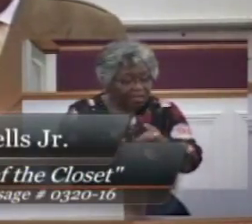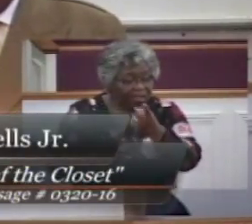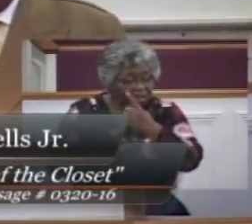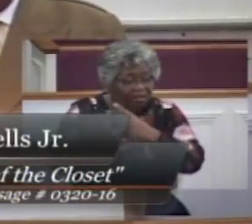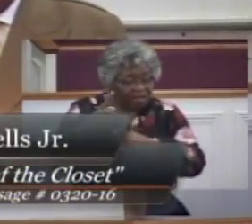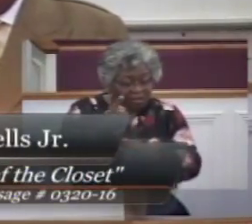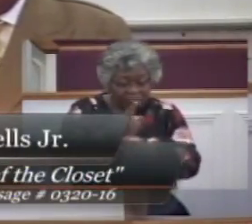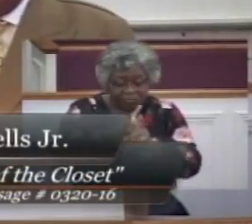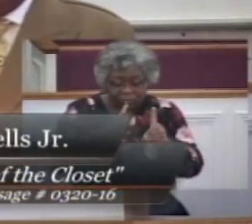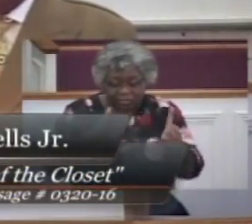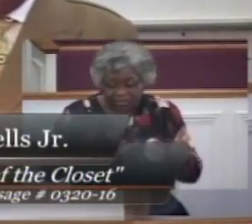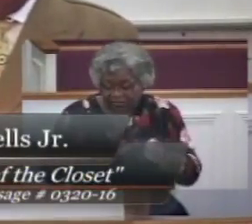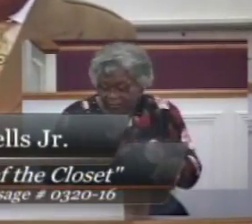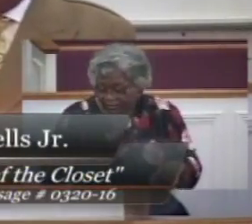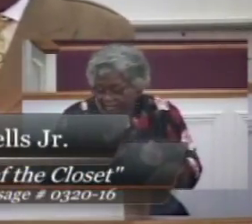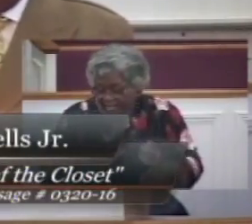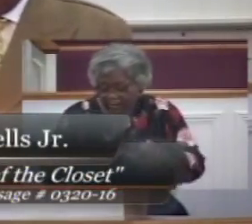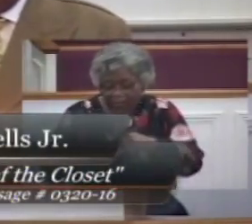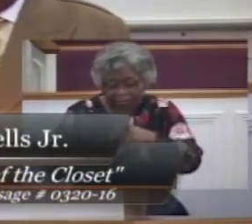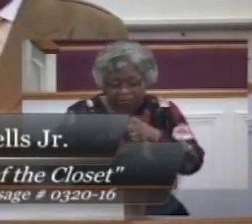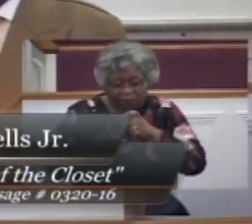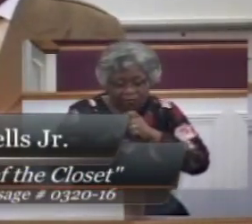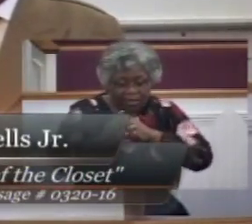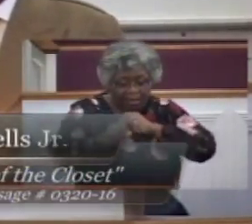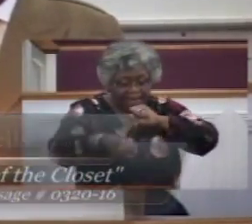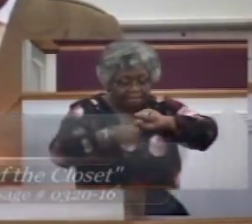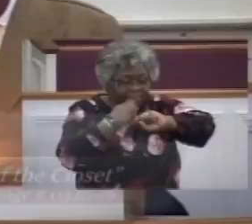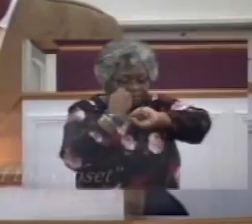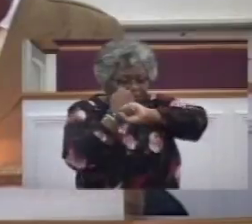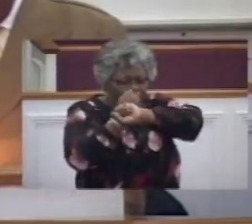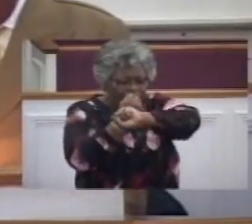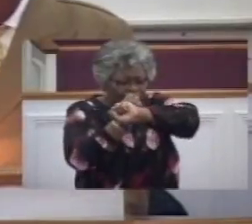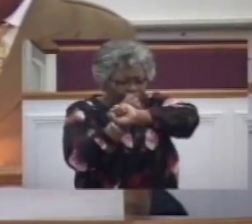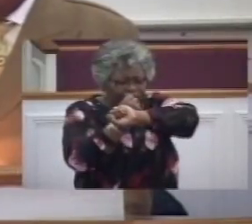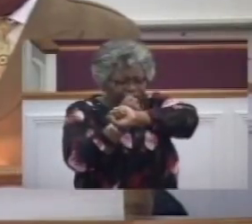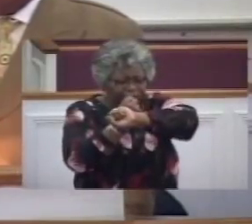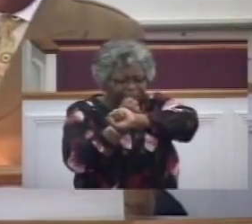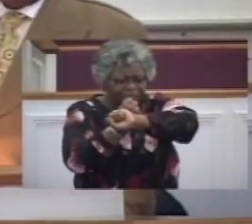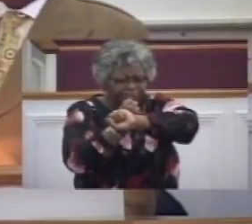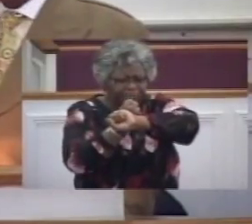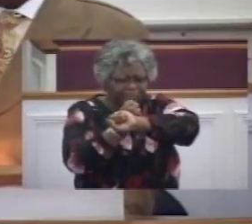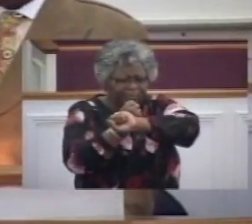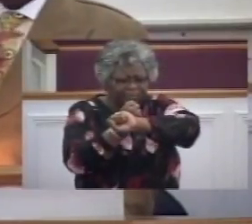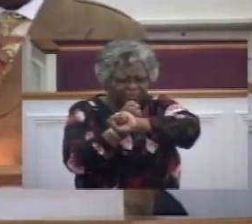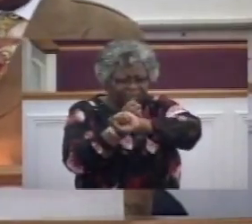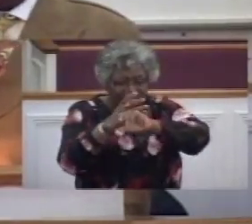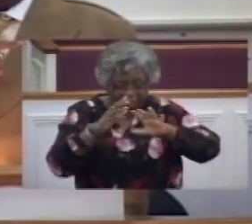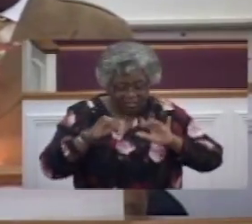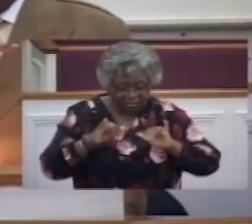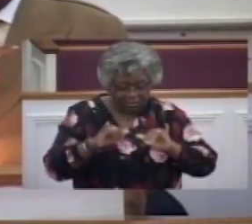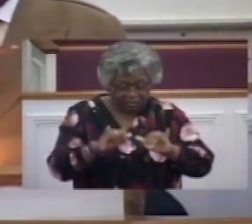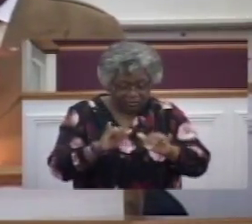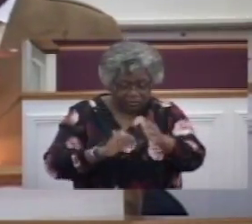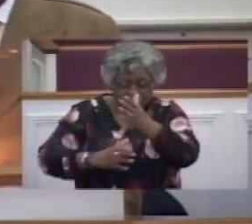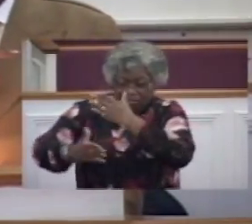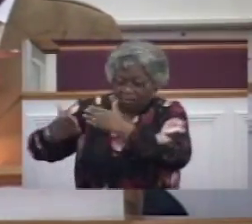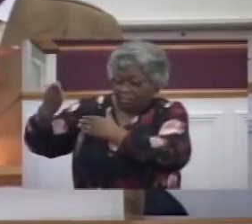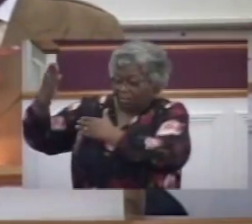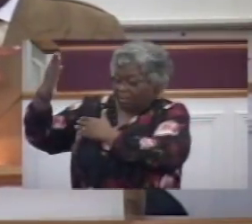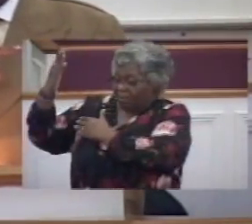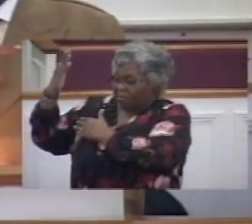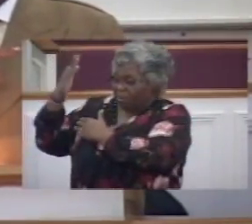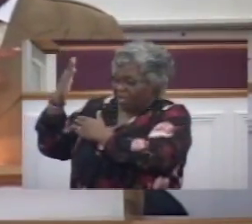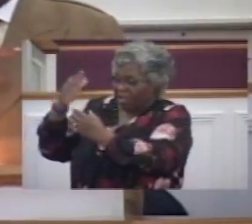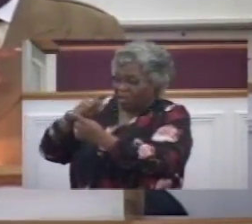to deliver them out of oppression. It goes all the way back to